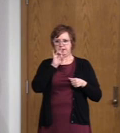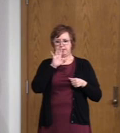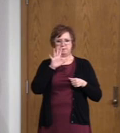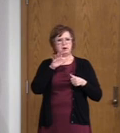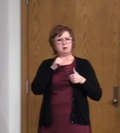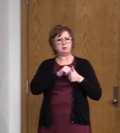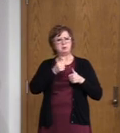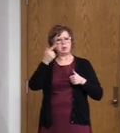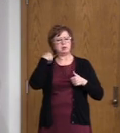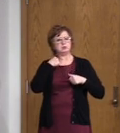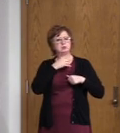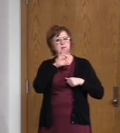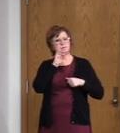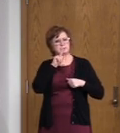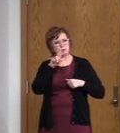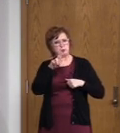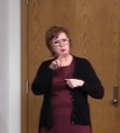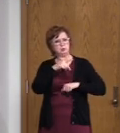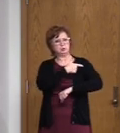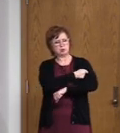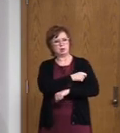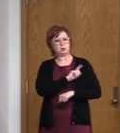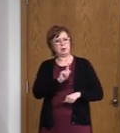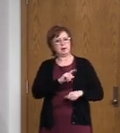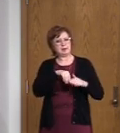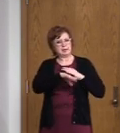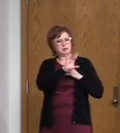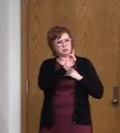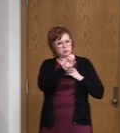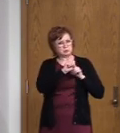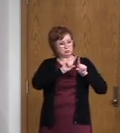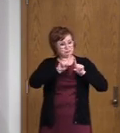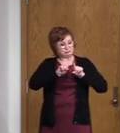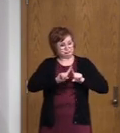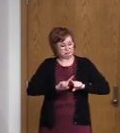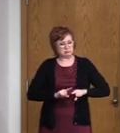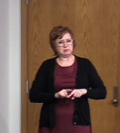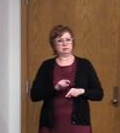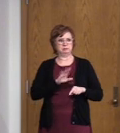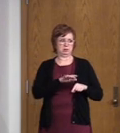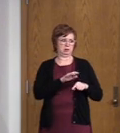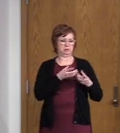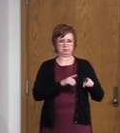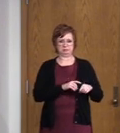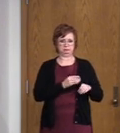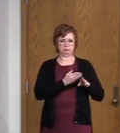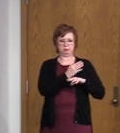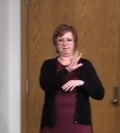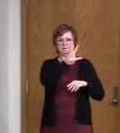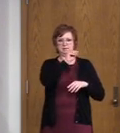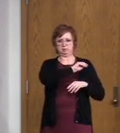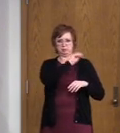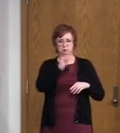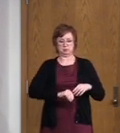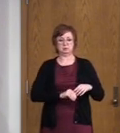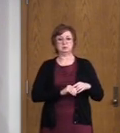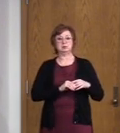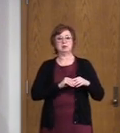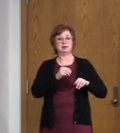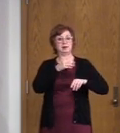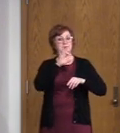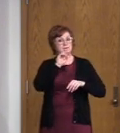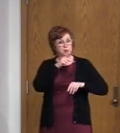flu immunization program. They represented about 50% of the flu shots across this province, so they will be integral in supporting the work that we're